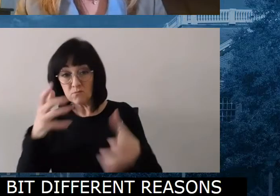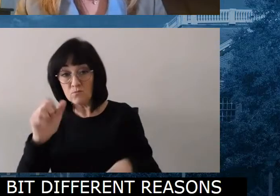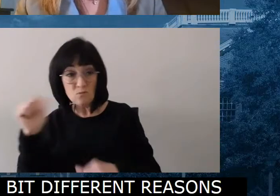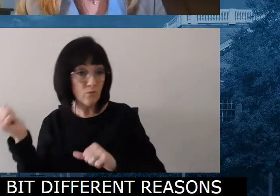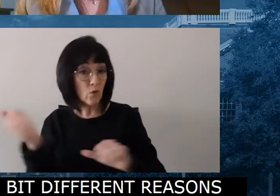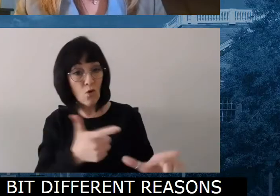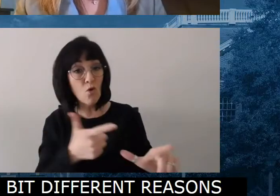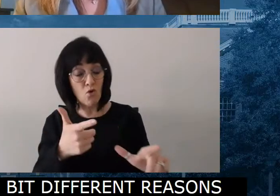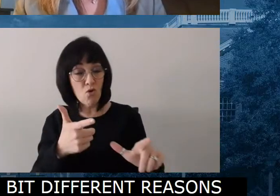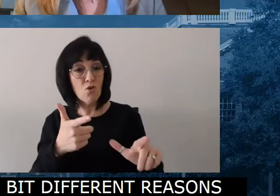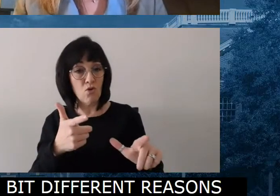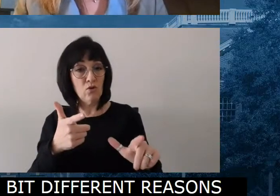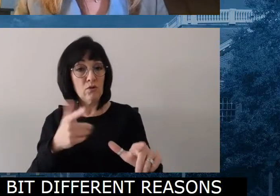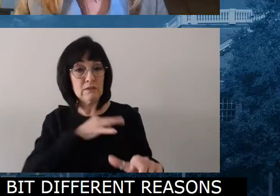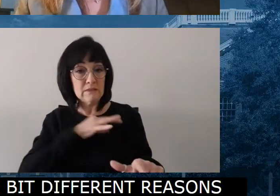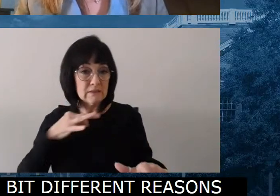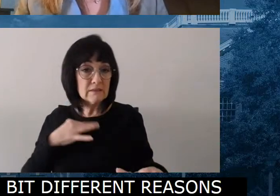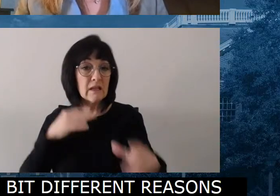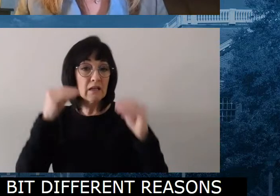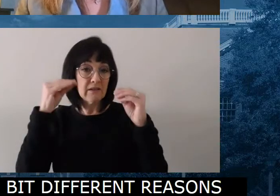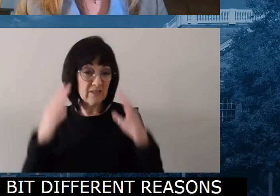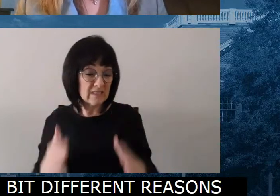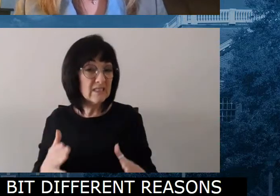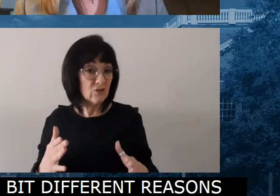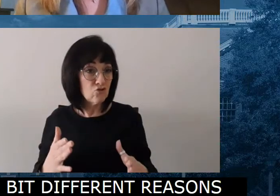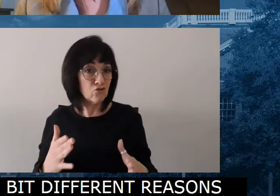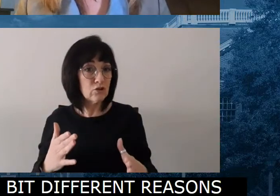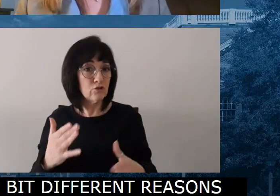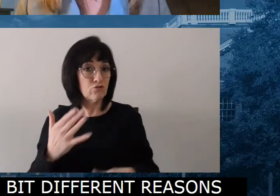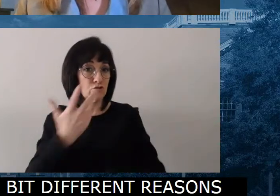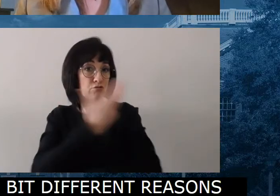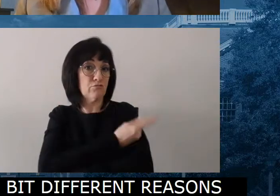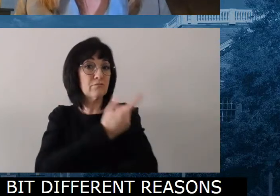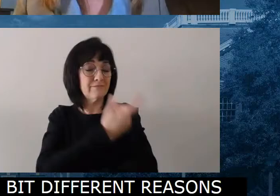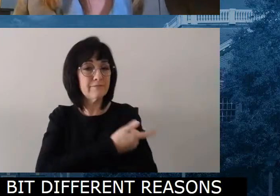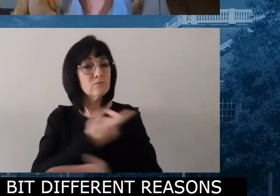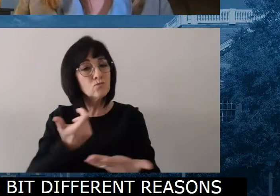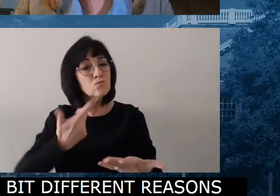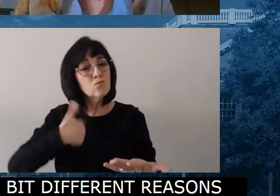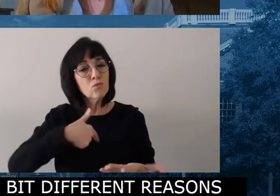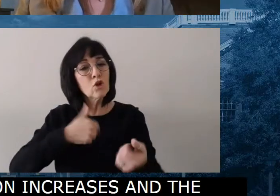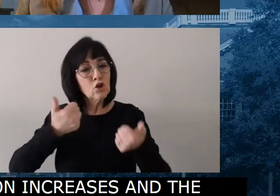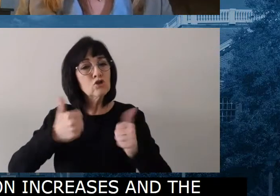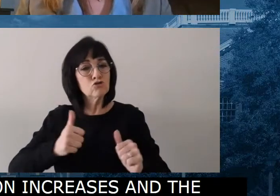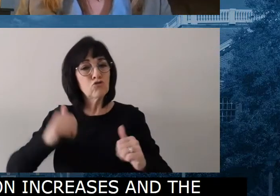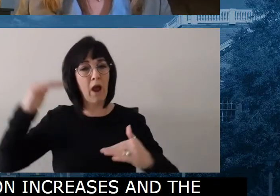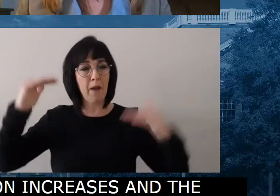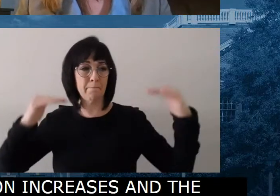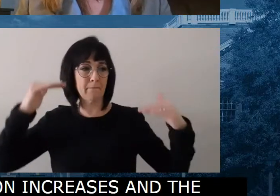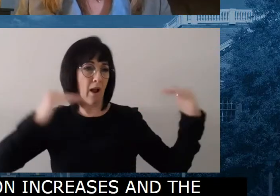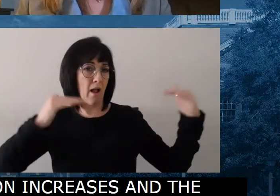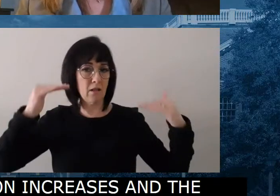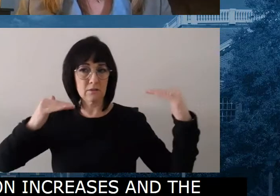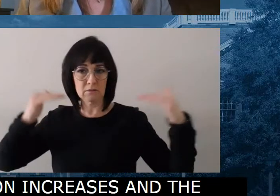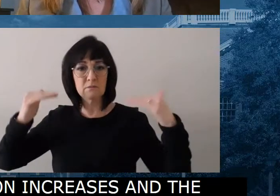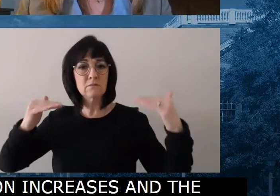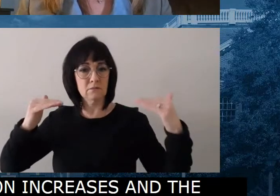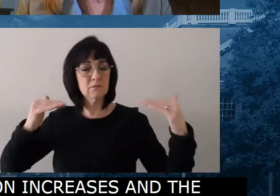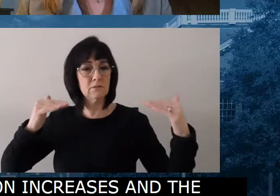groups that have been prioritized declines a little bit, trying to hit that right balance so we have enough of an uptake as we